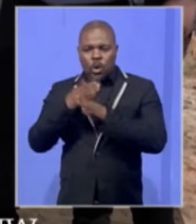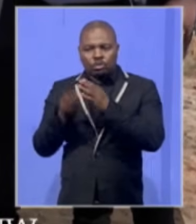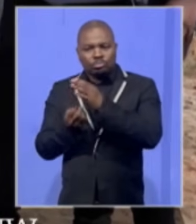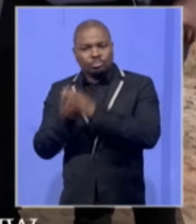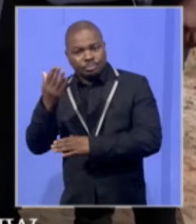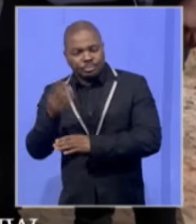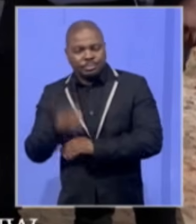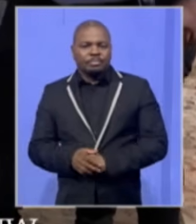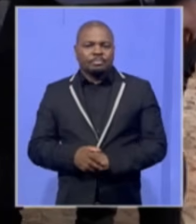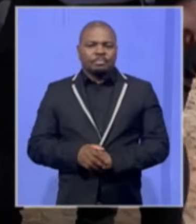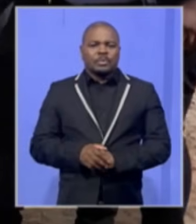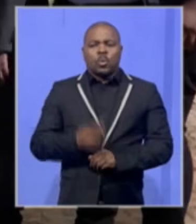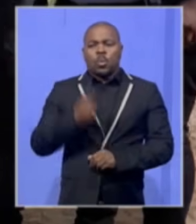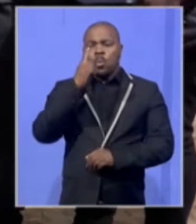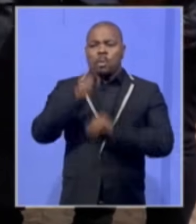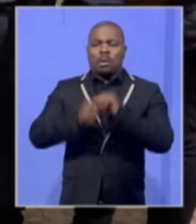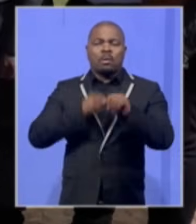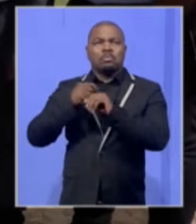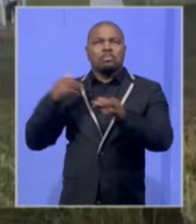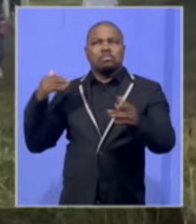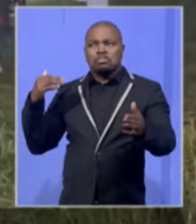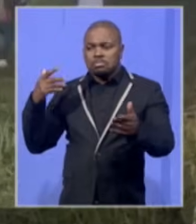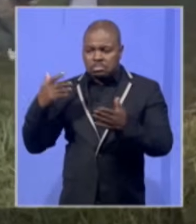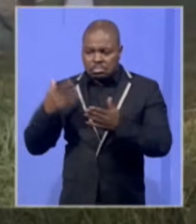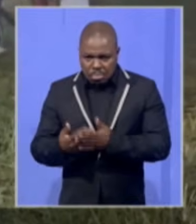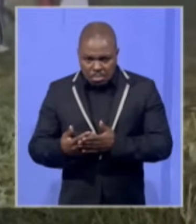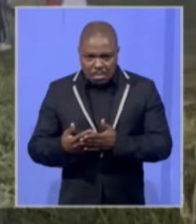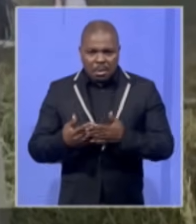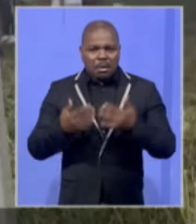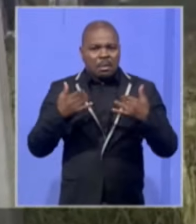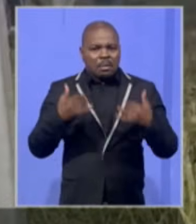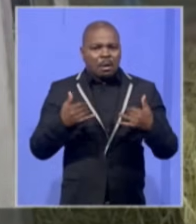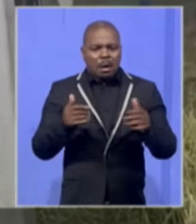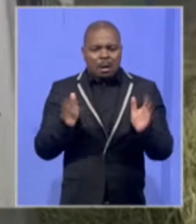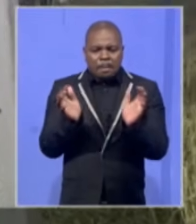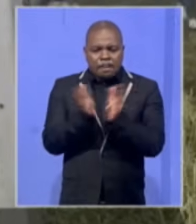ditiro. Sebaka sa ngwaga morago ga foo, kopano e neng e